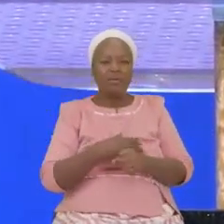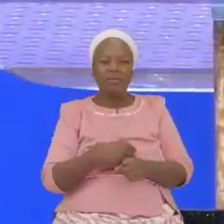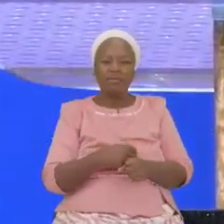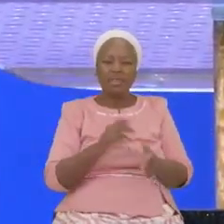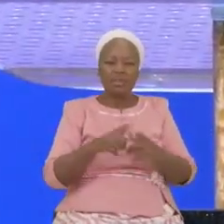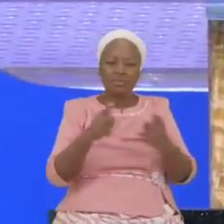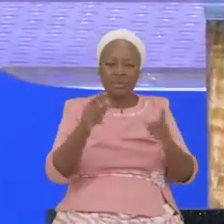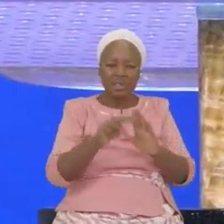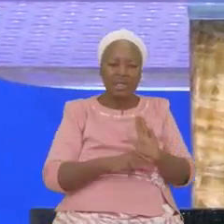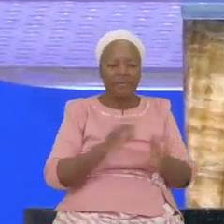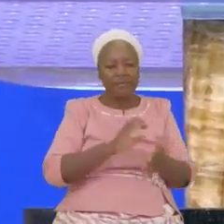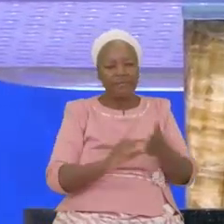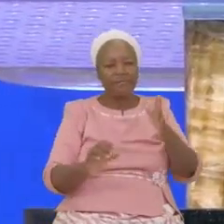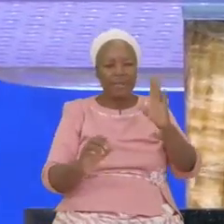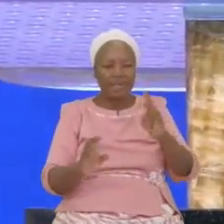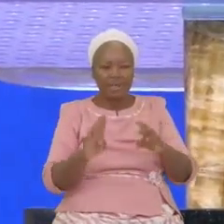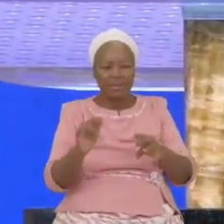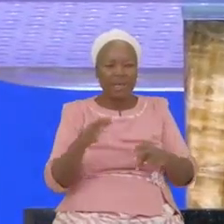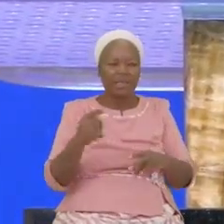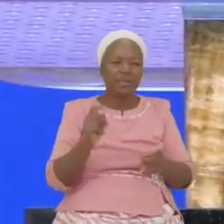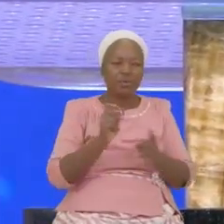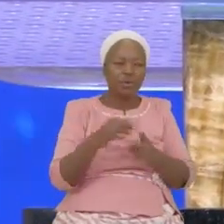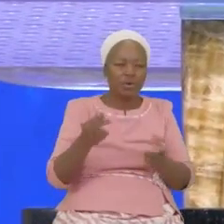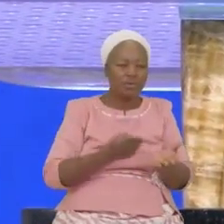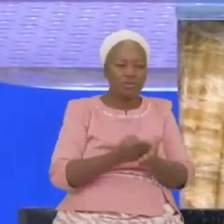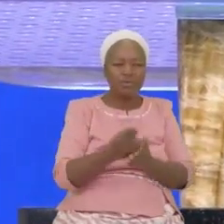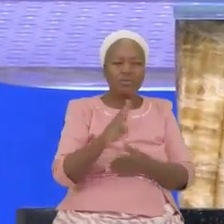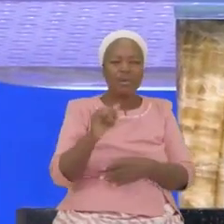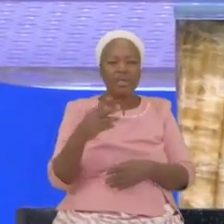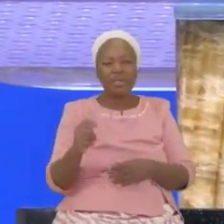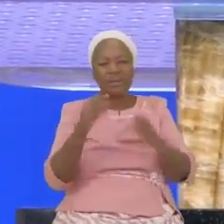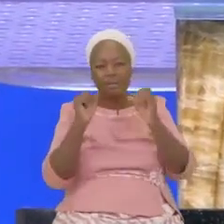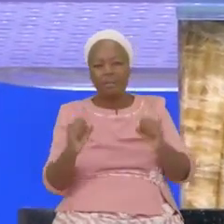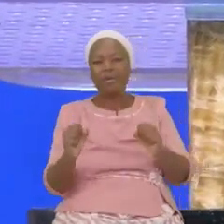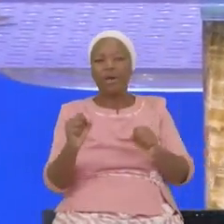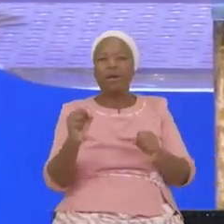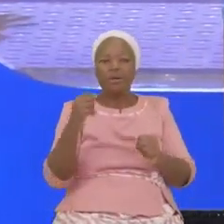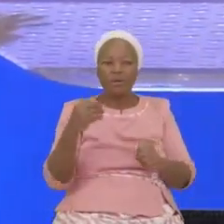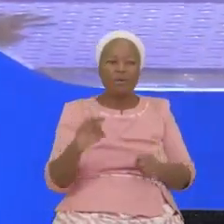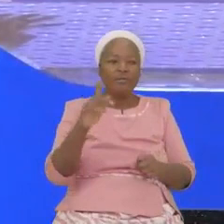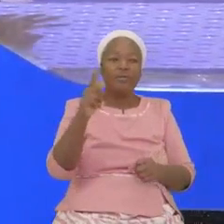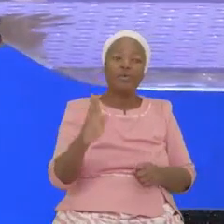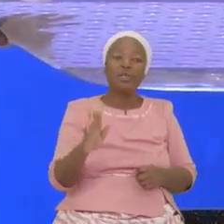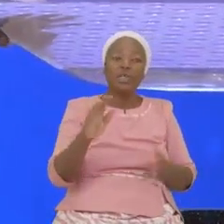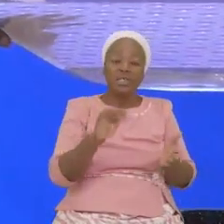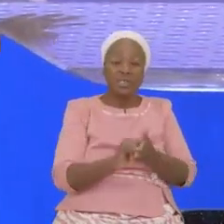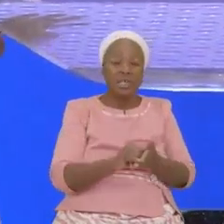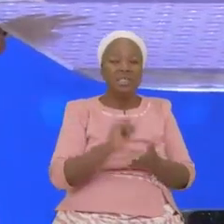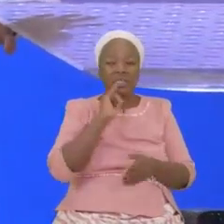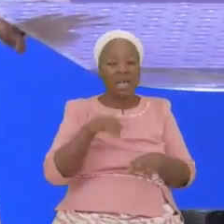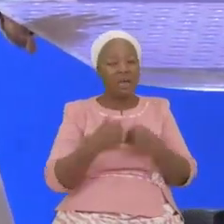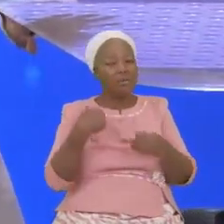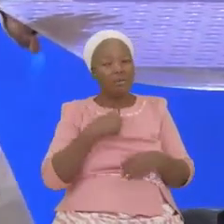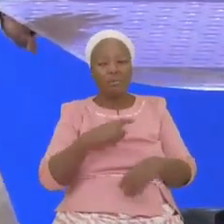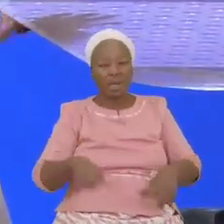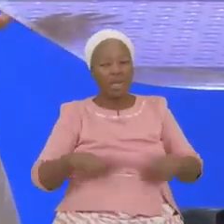7, it says, by the word of truth, by the power of God. That's how we live. We look